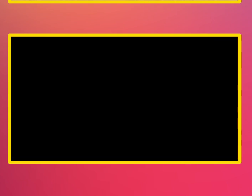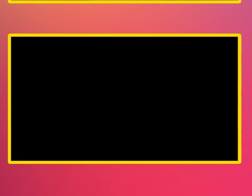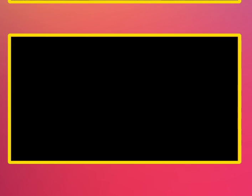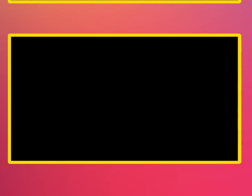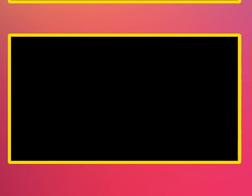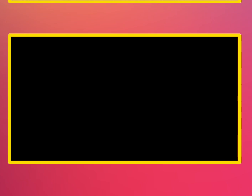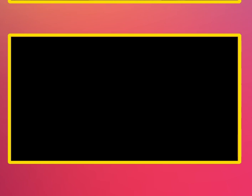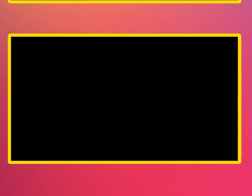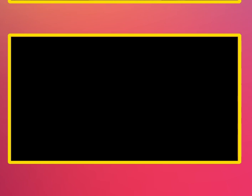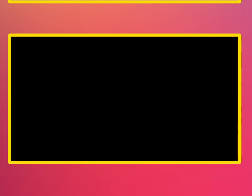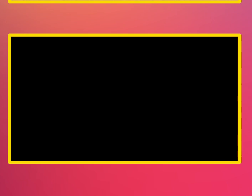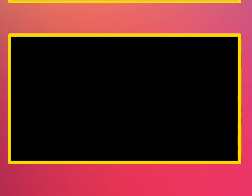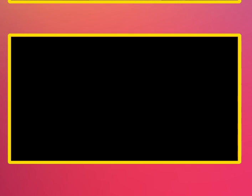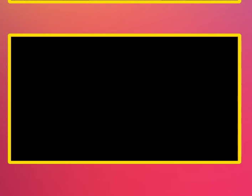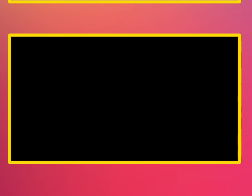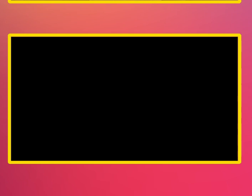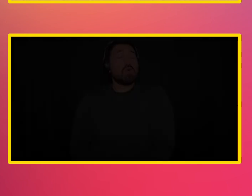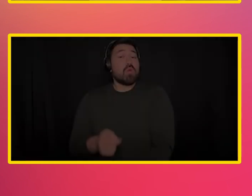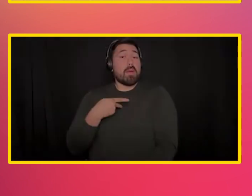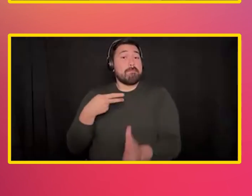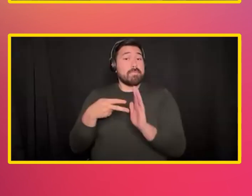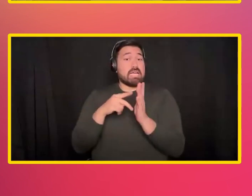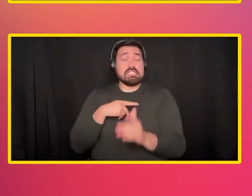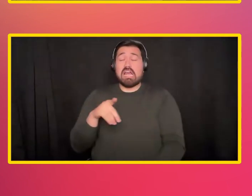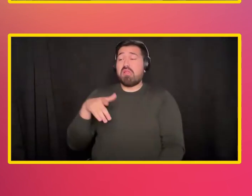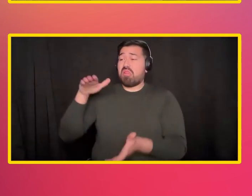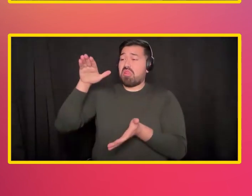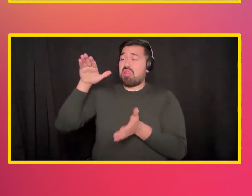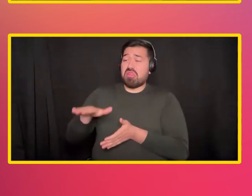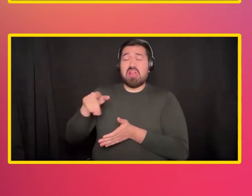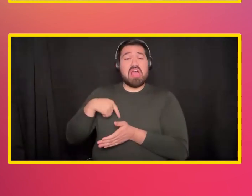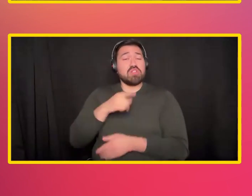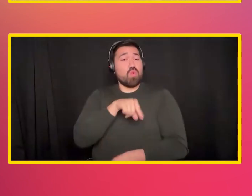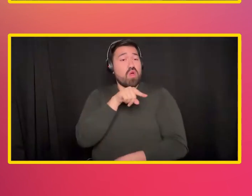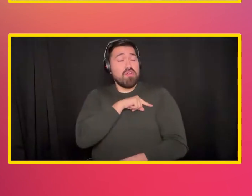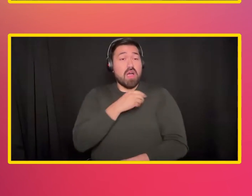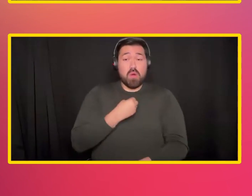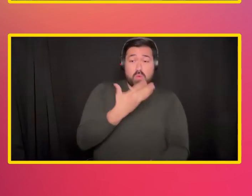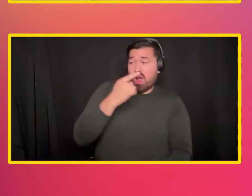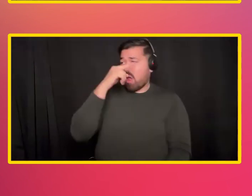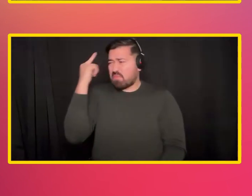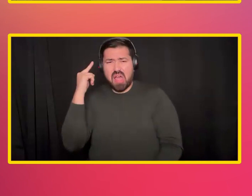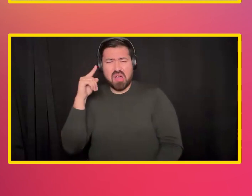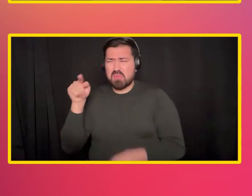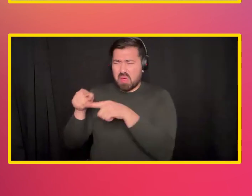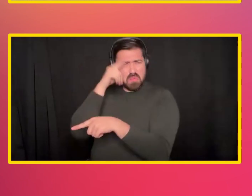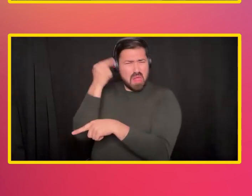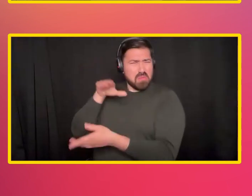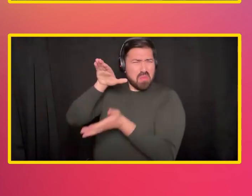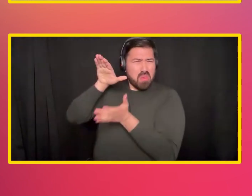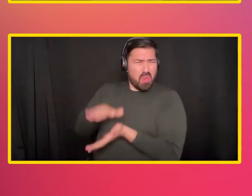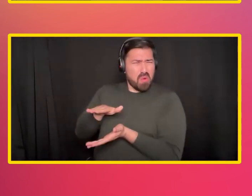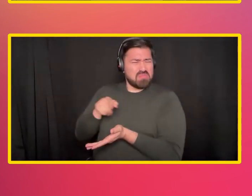less qualified black candidate for a position over a more qualified white candidate, and that's not what it is.